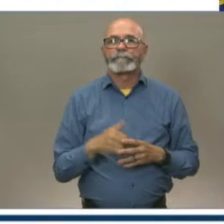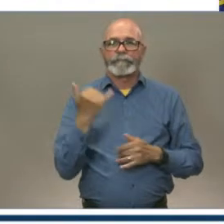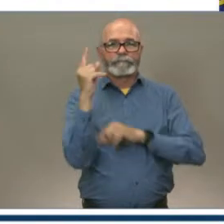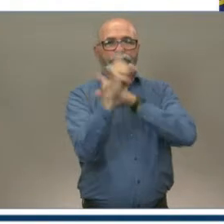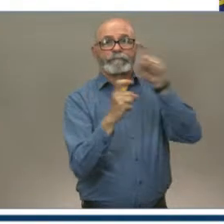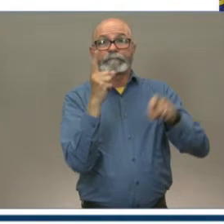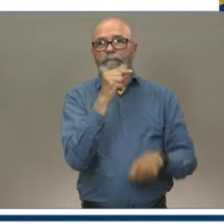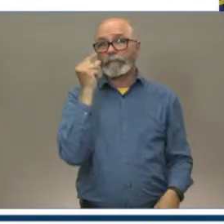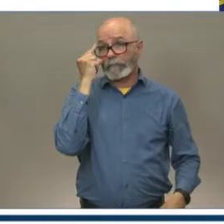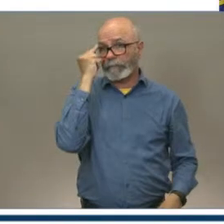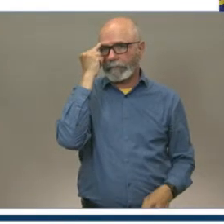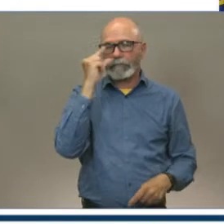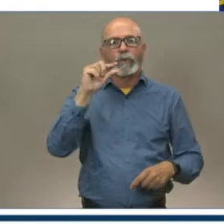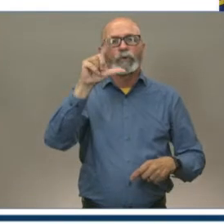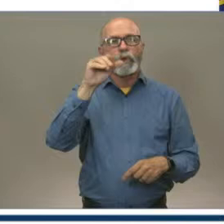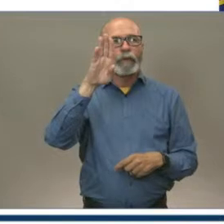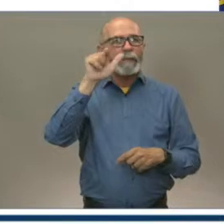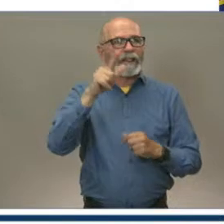Lau with Global.